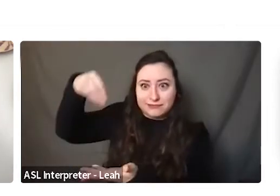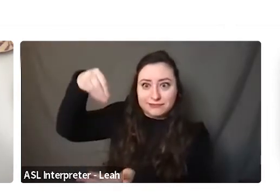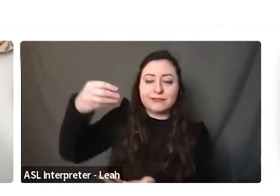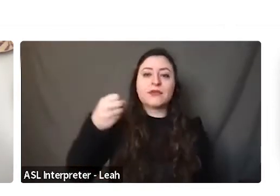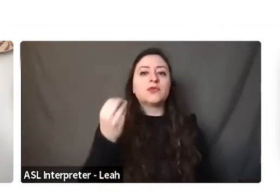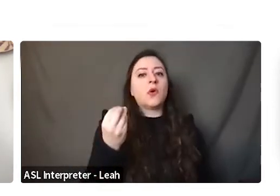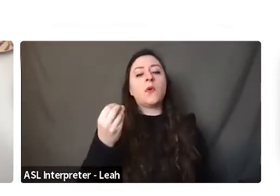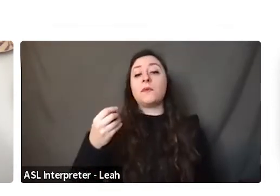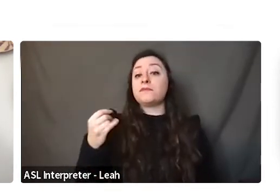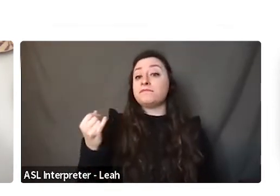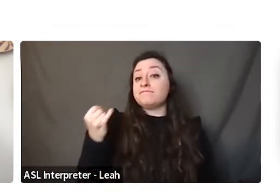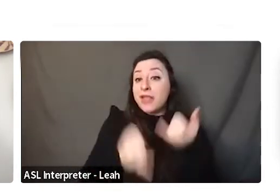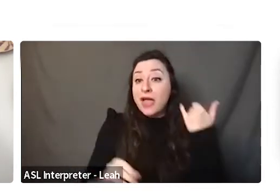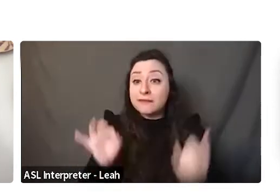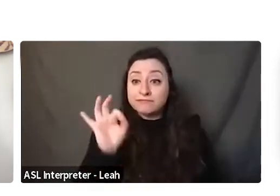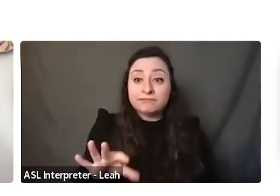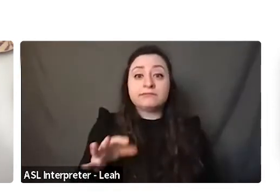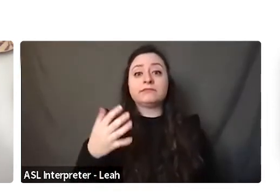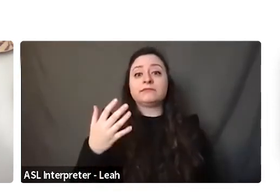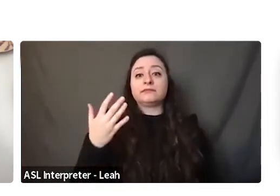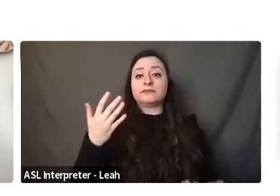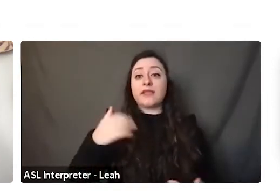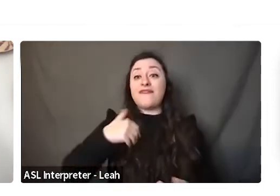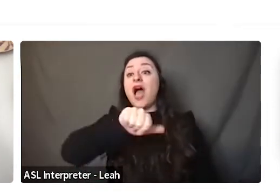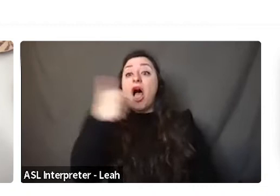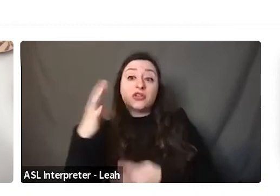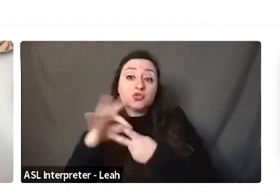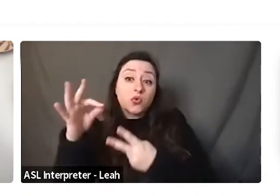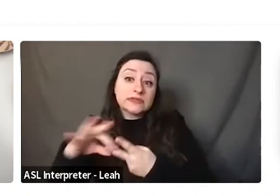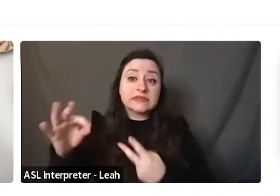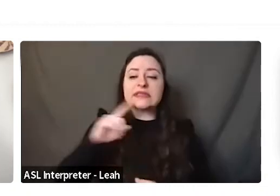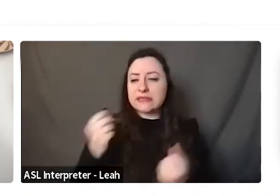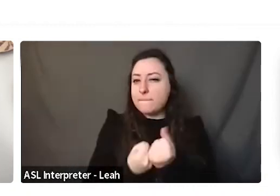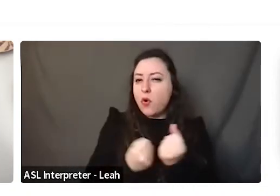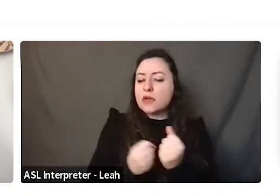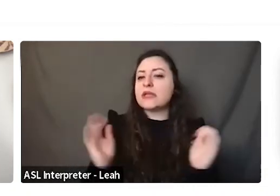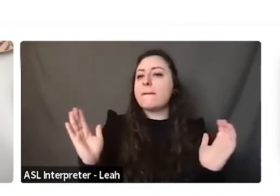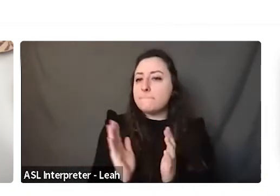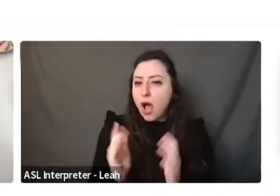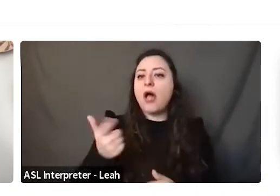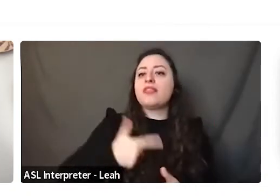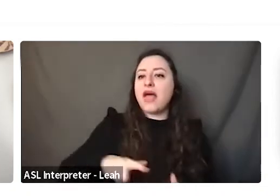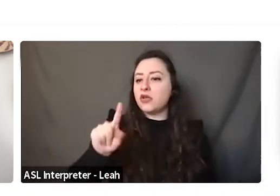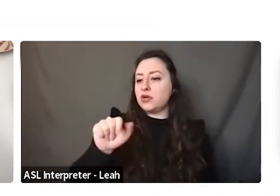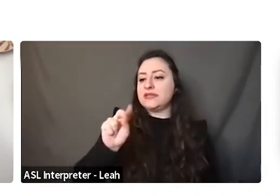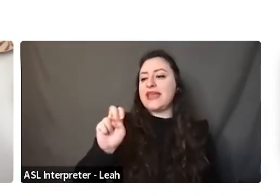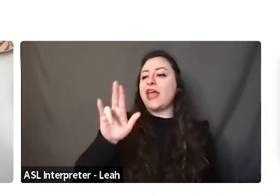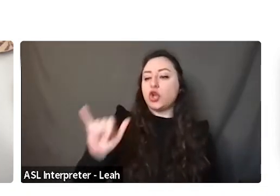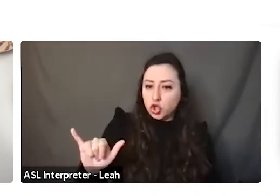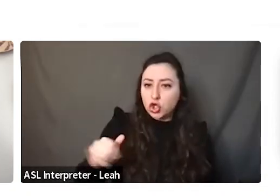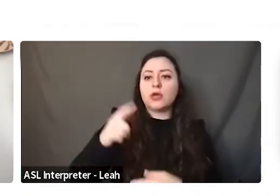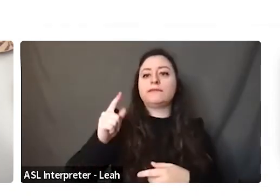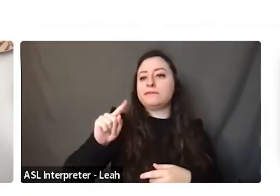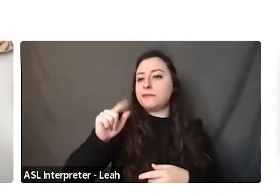lastly say that so much of having alternatives is supporting smaller scale leather tanneries, leather producers,